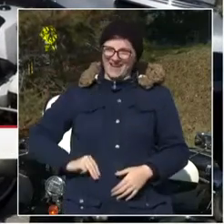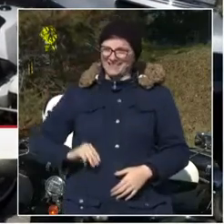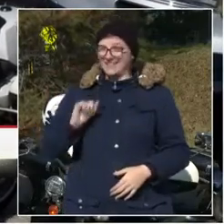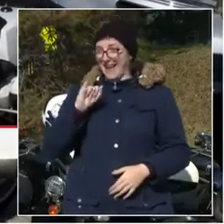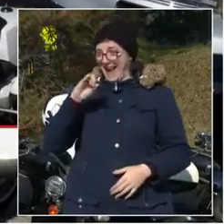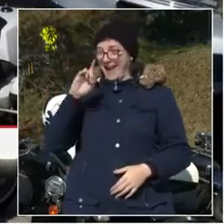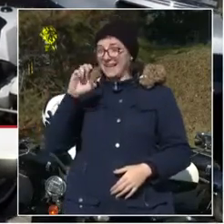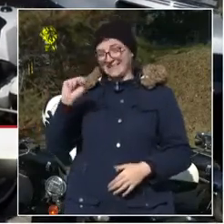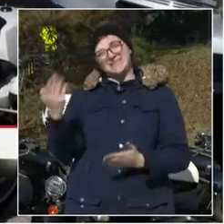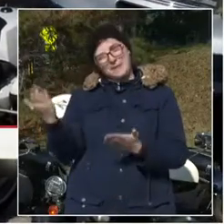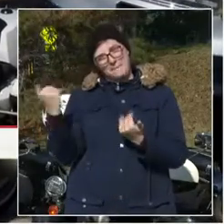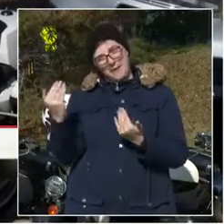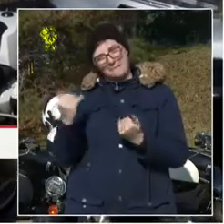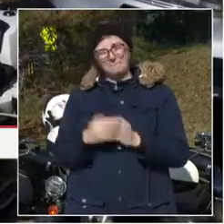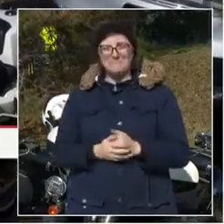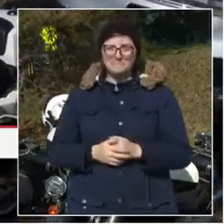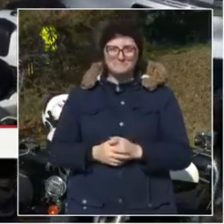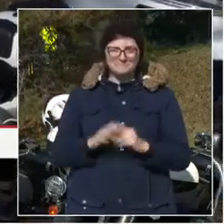come to the podium.